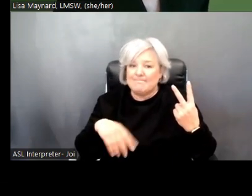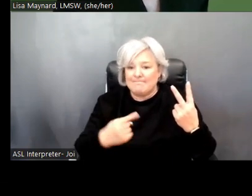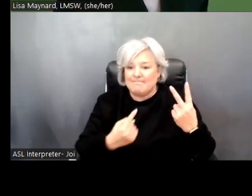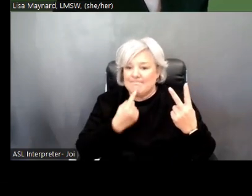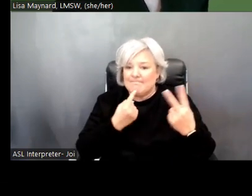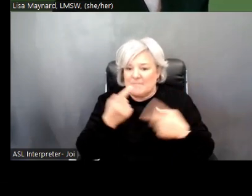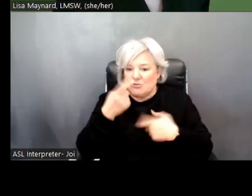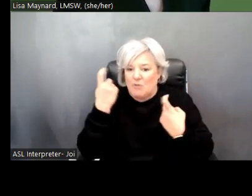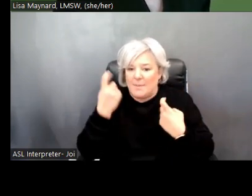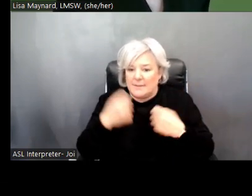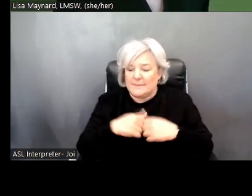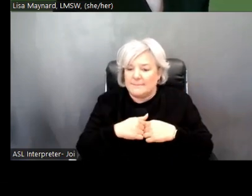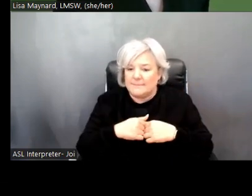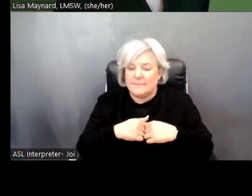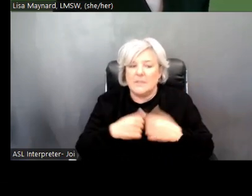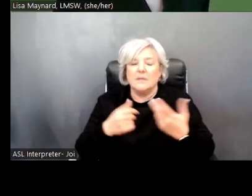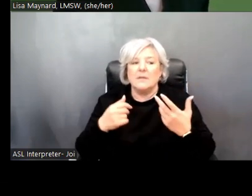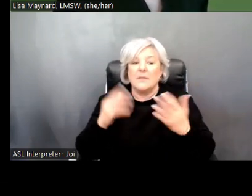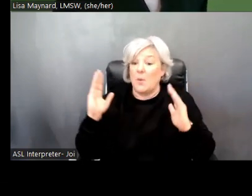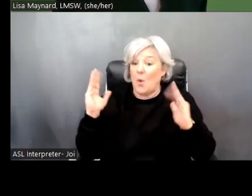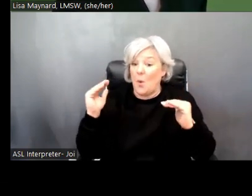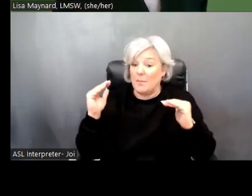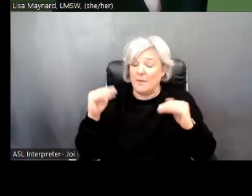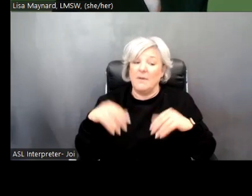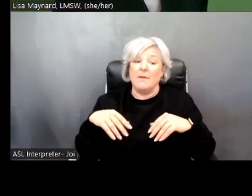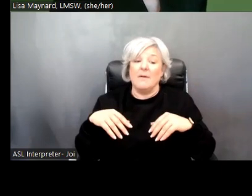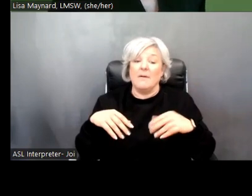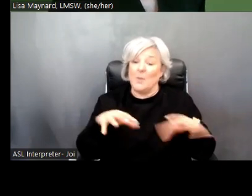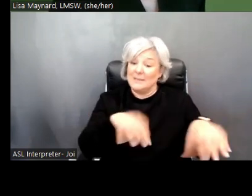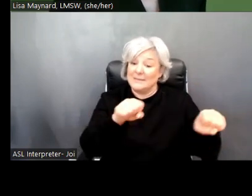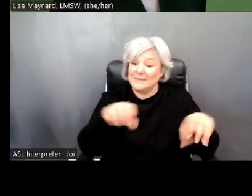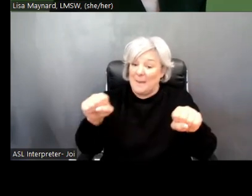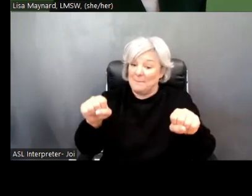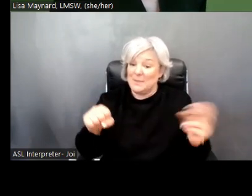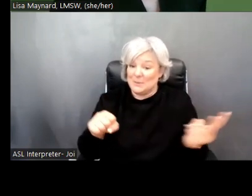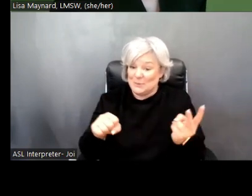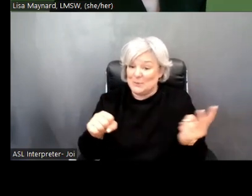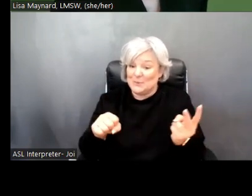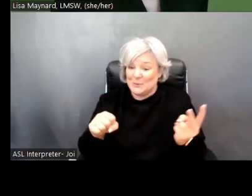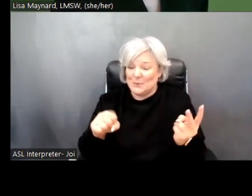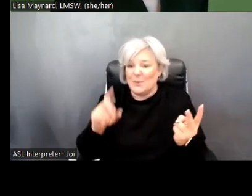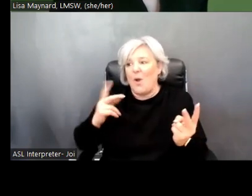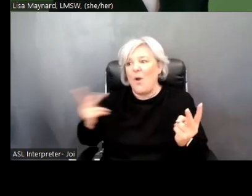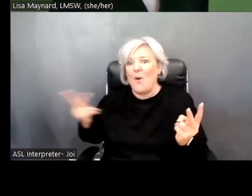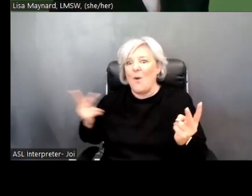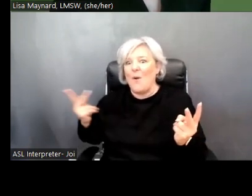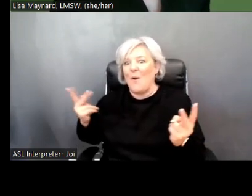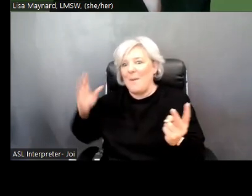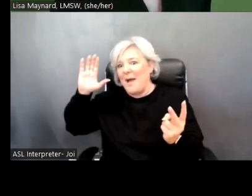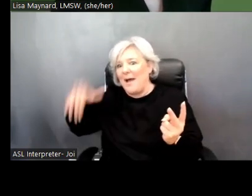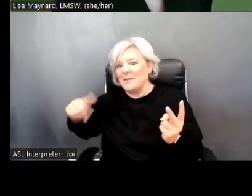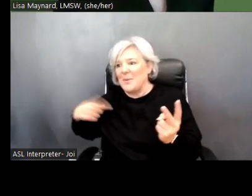trauma history. And they were hoping that adopting two traumatized kiddos is going to save their marriage, right?